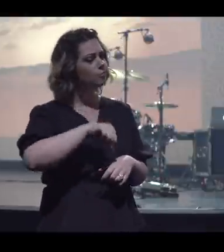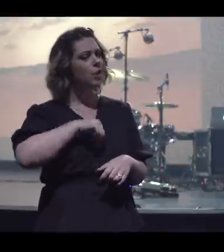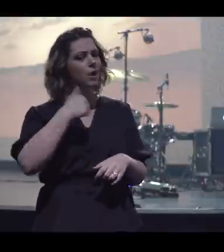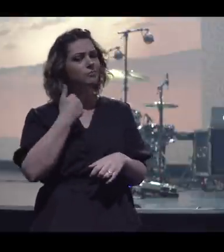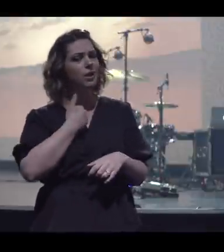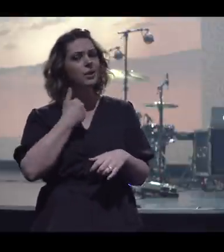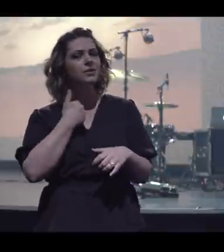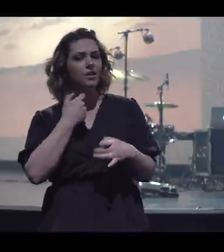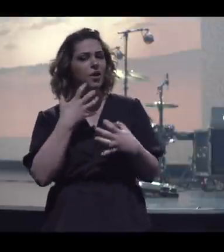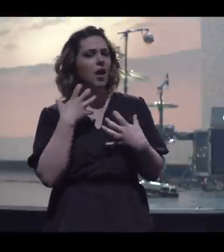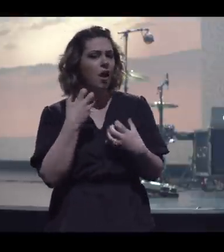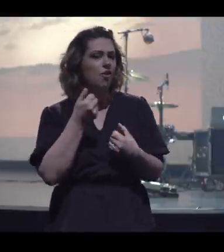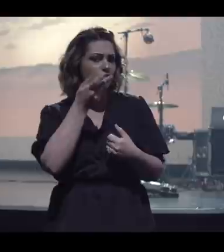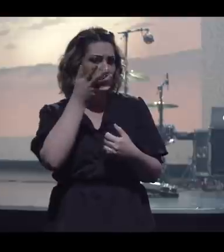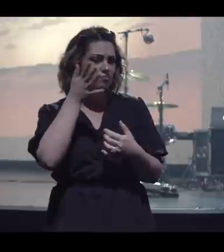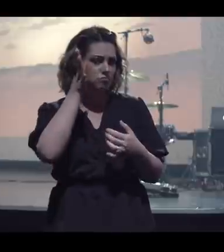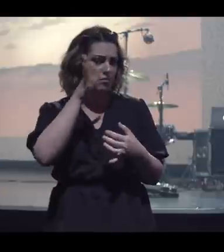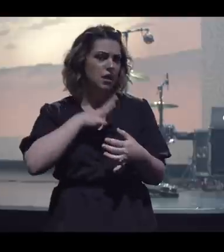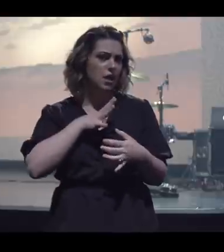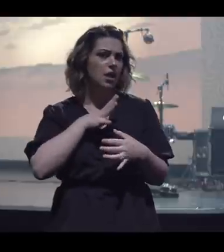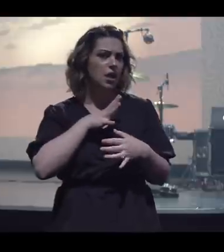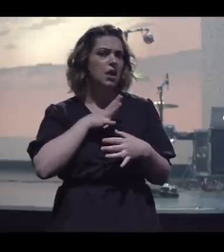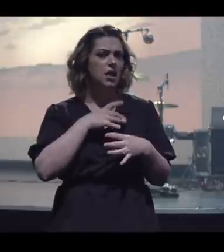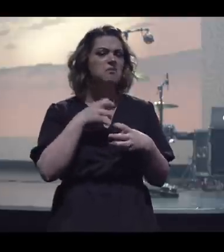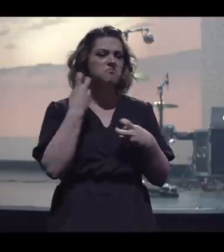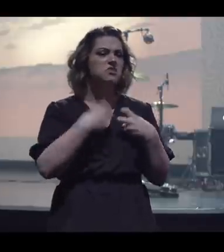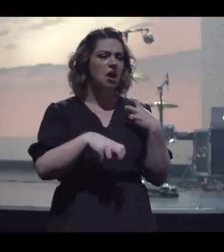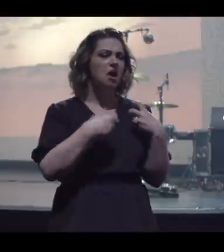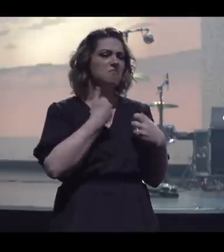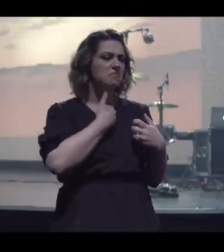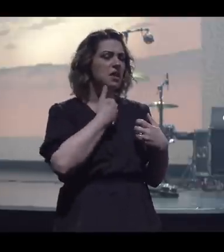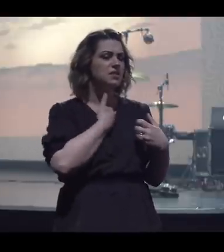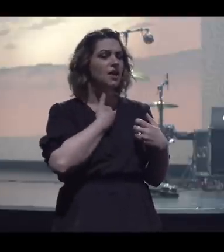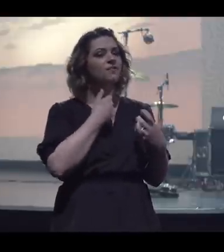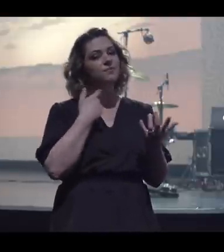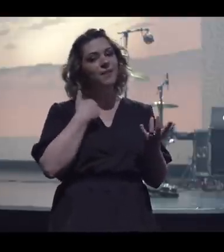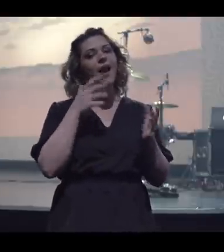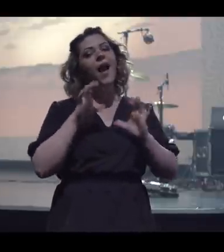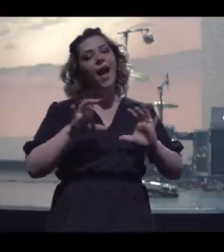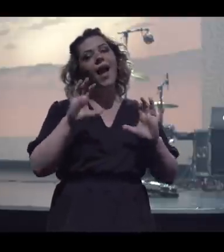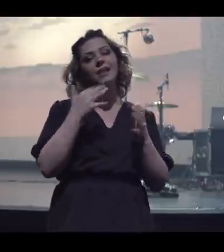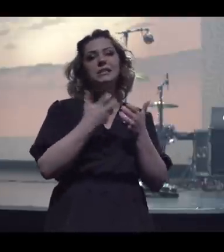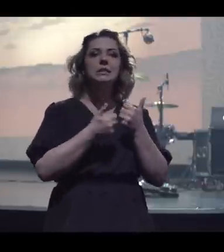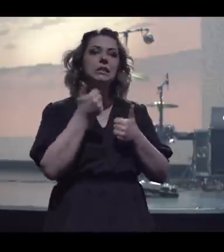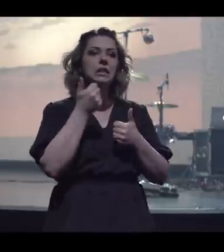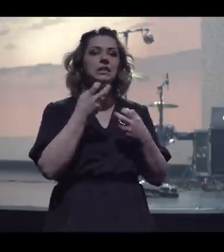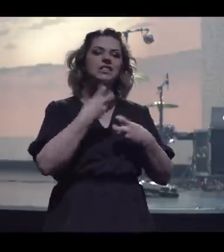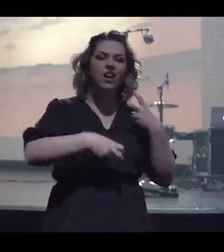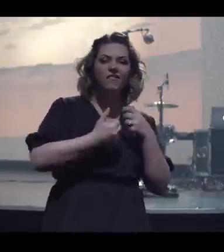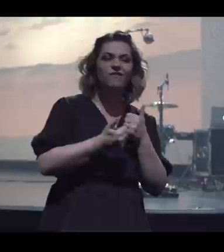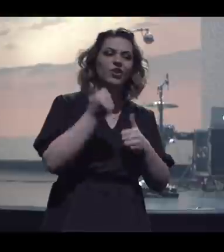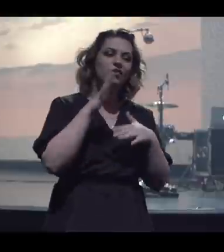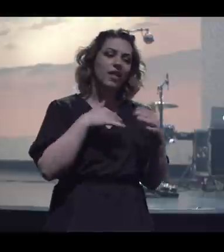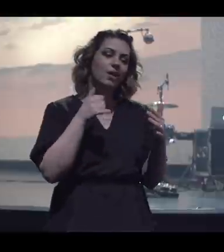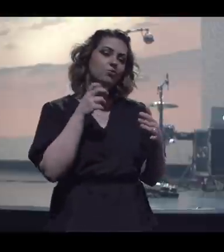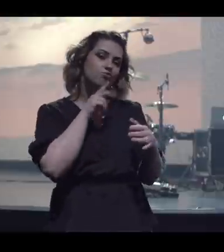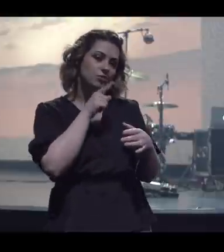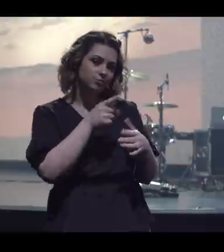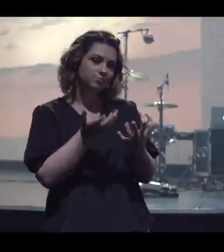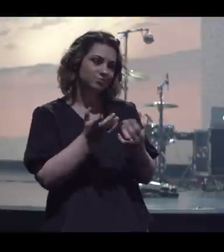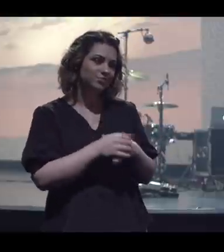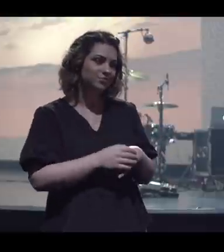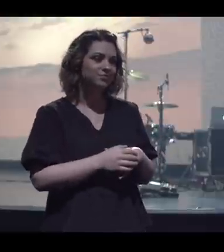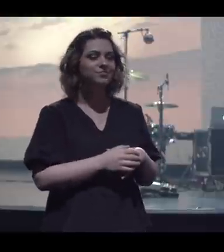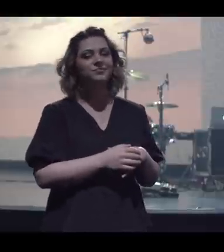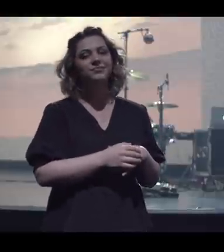of tough. If I were to be honest with you, I act like I'm tougher than I am. Anyone else? And I want you to believe that